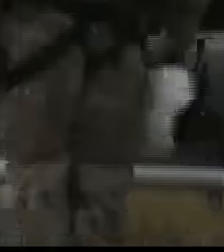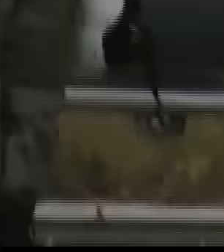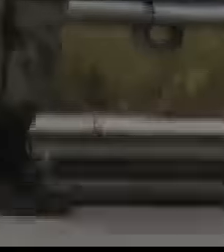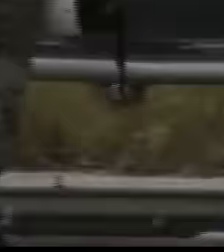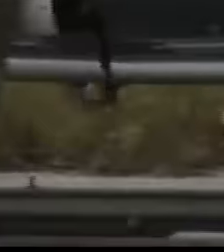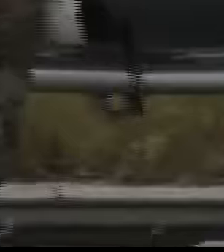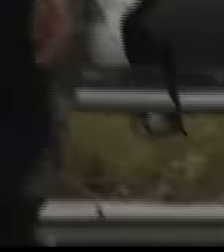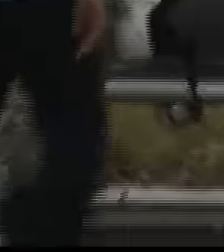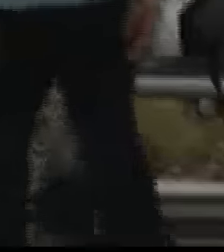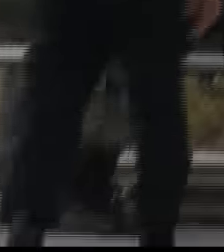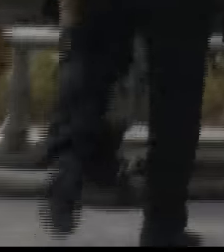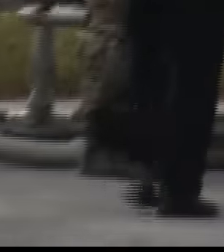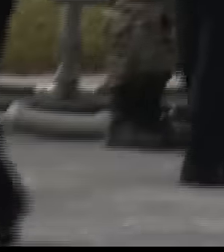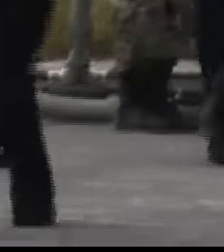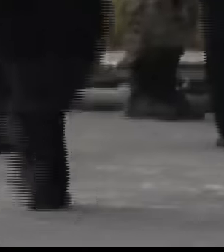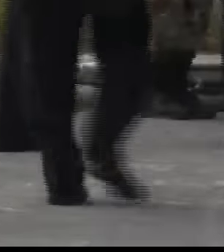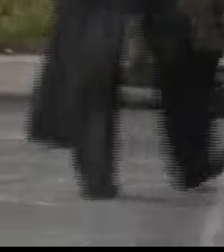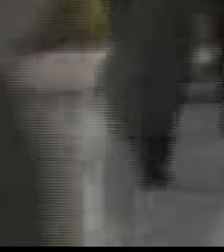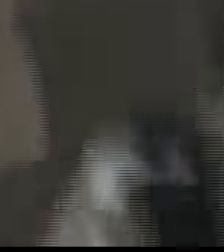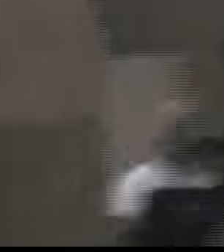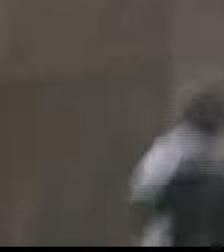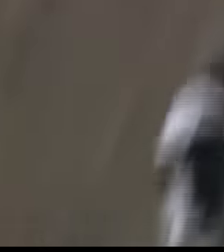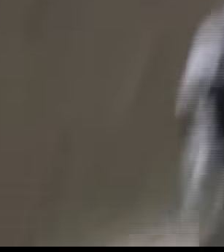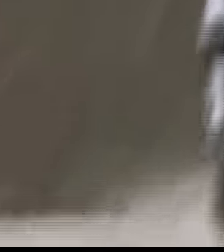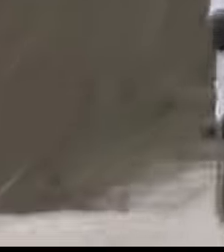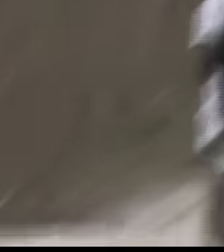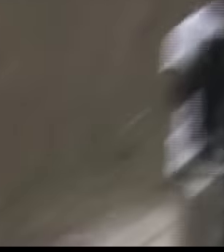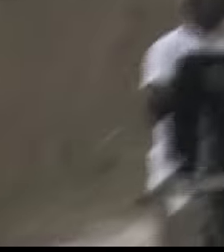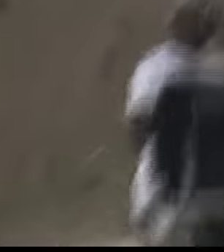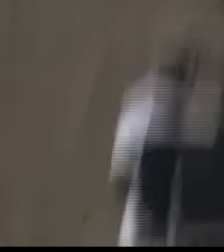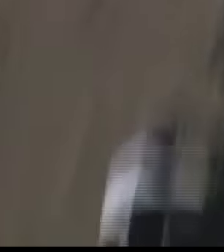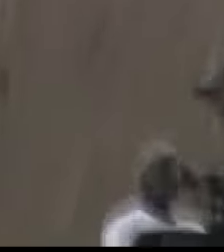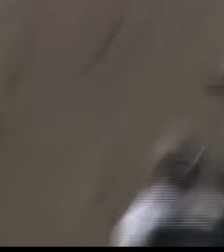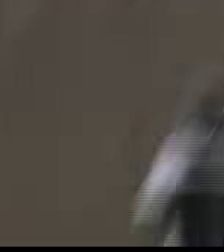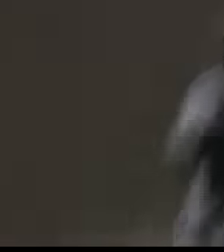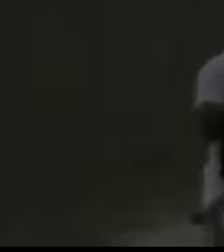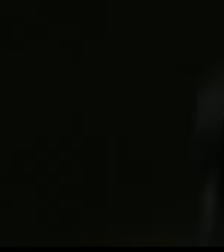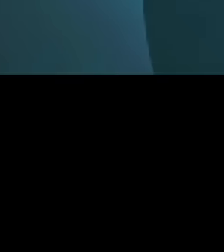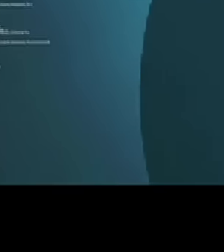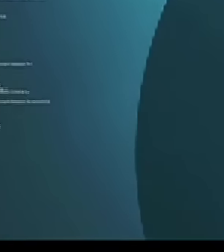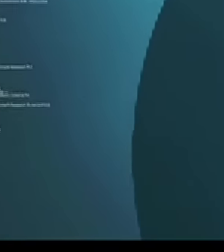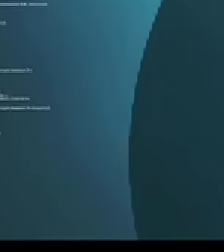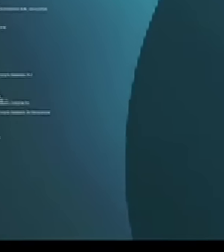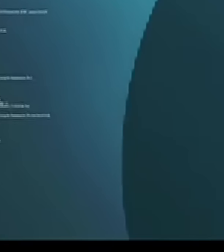ZNS News continuing coverage of the recovery starts now.